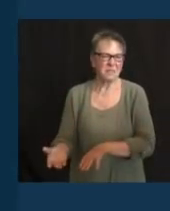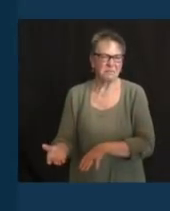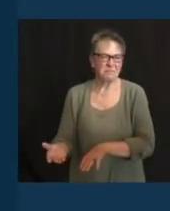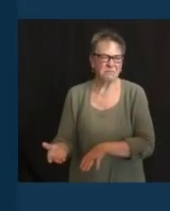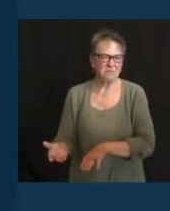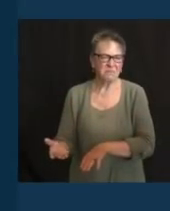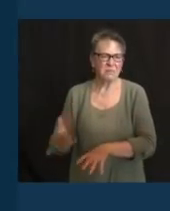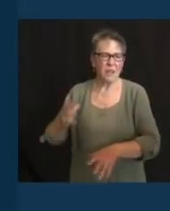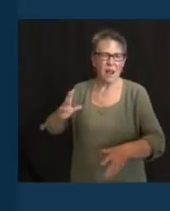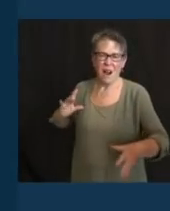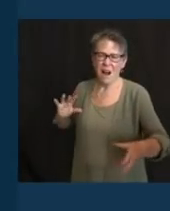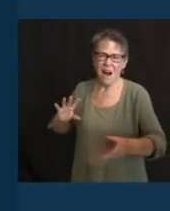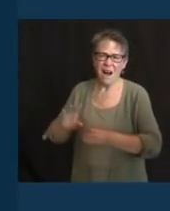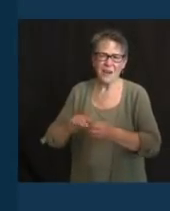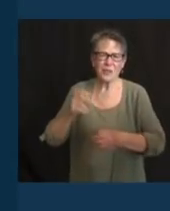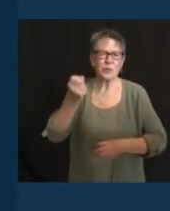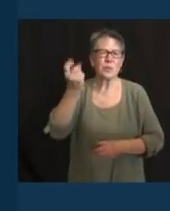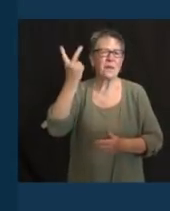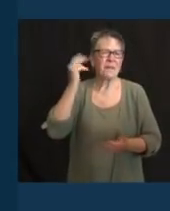lost